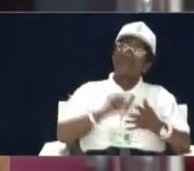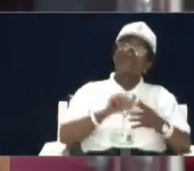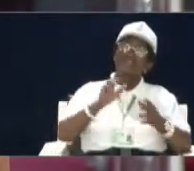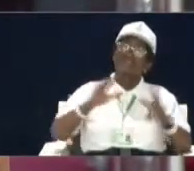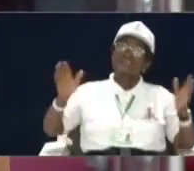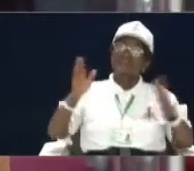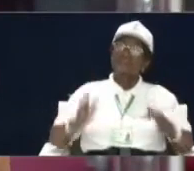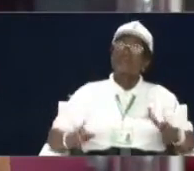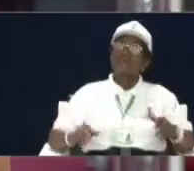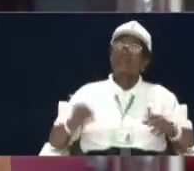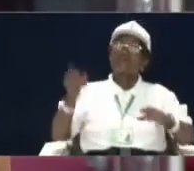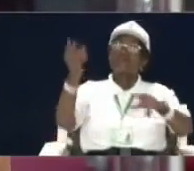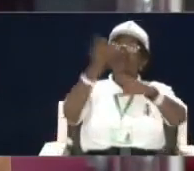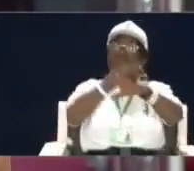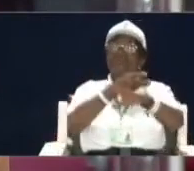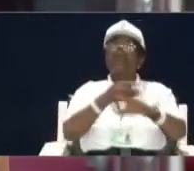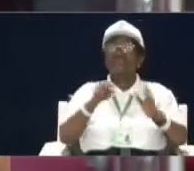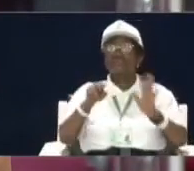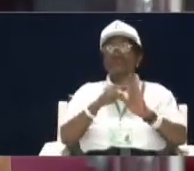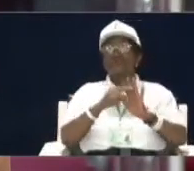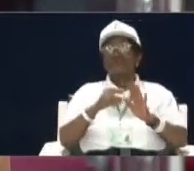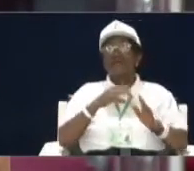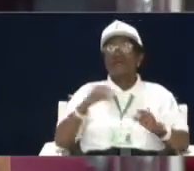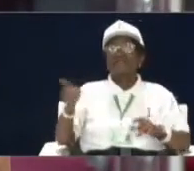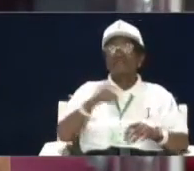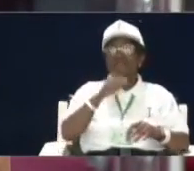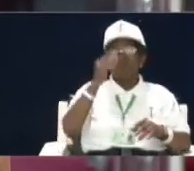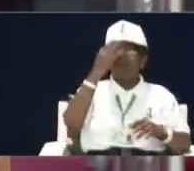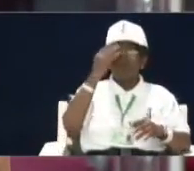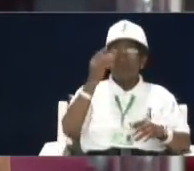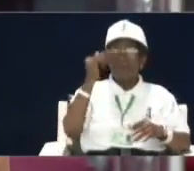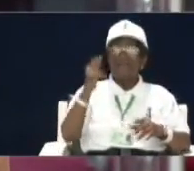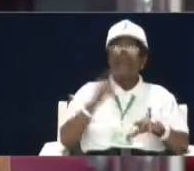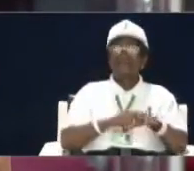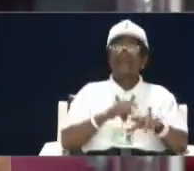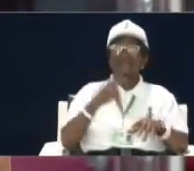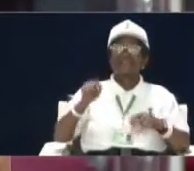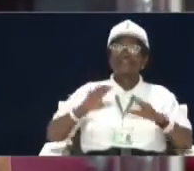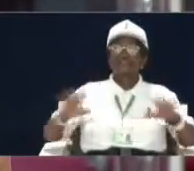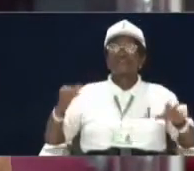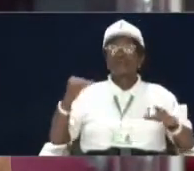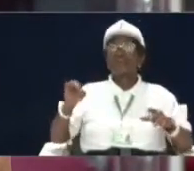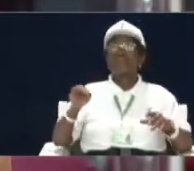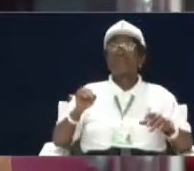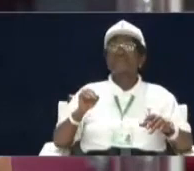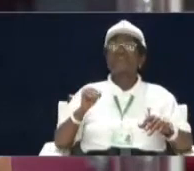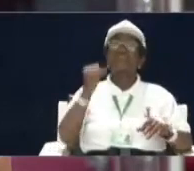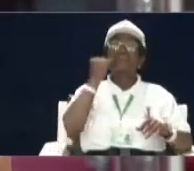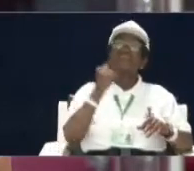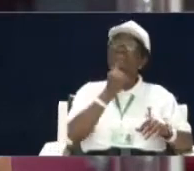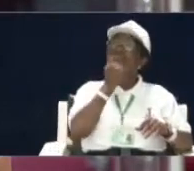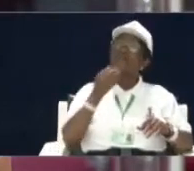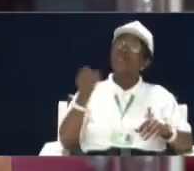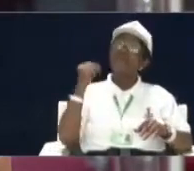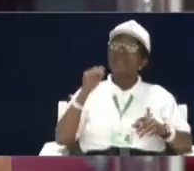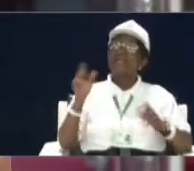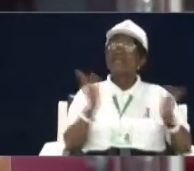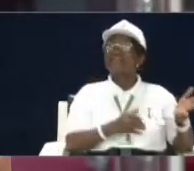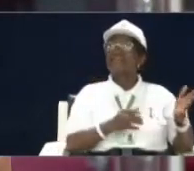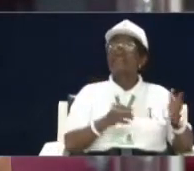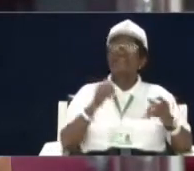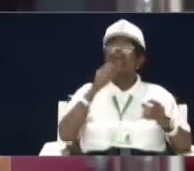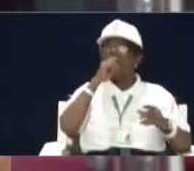multiplication. And you know, by the time the children of Israel were leaving Egypt, the Bible said the